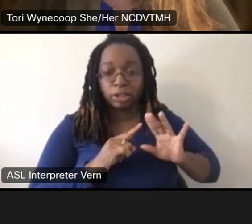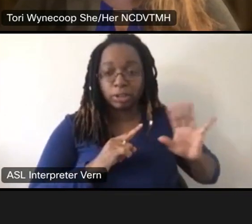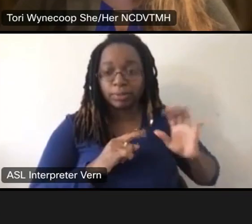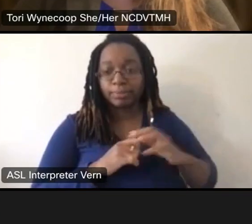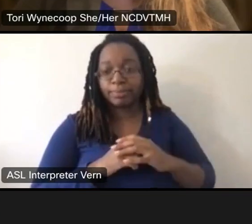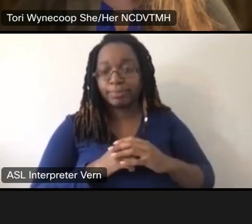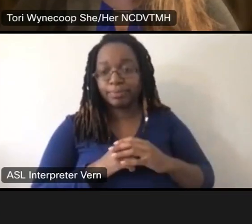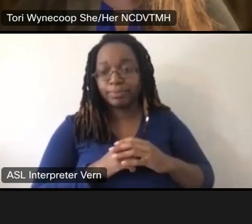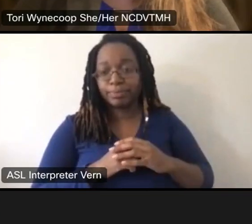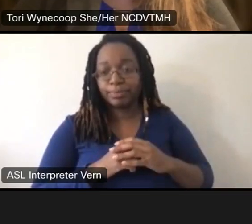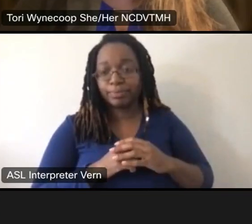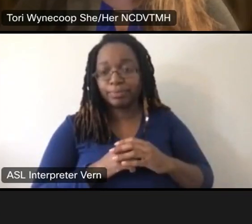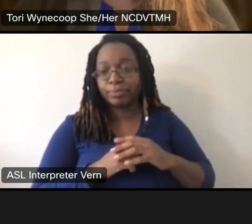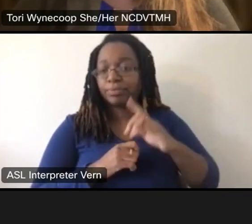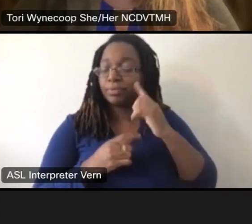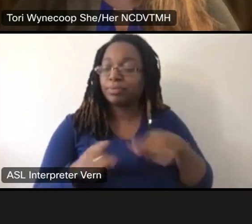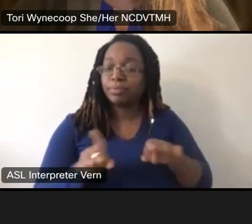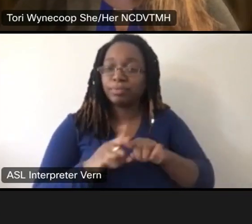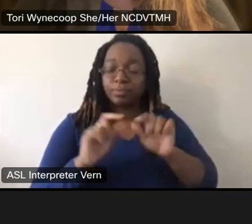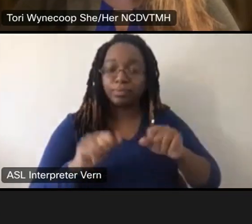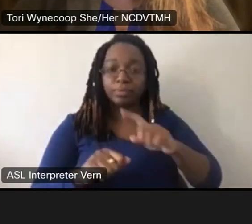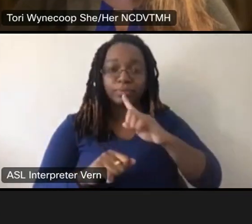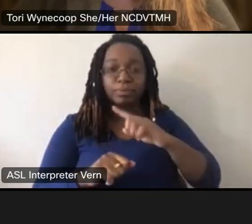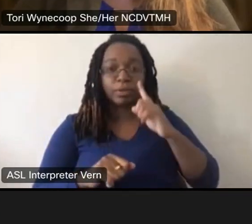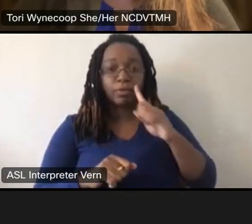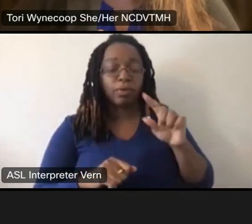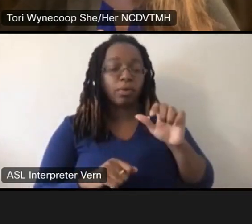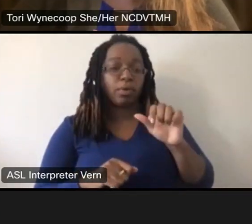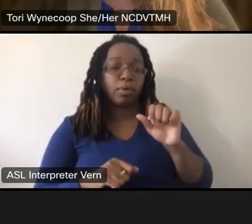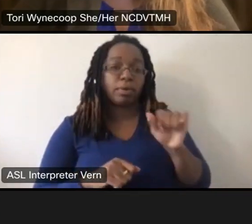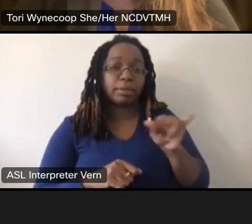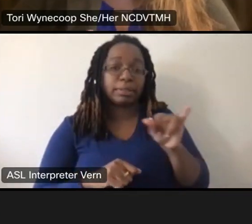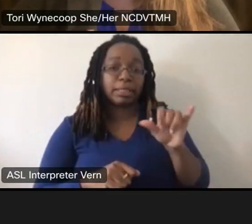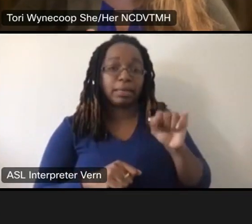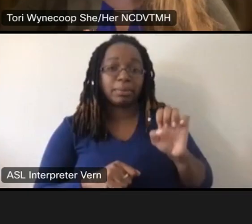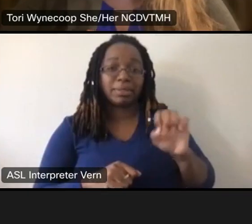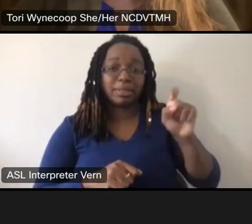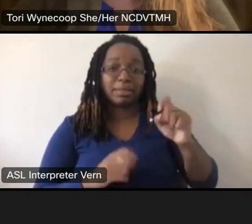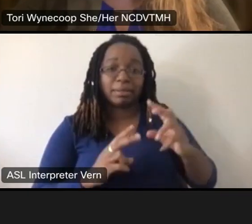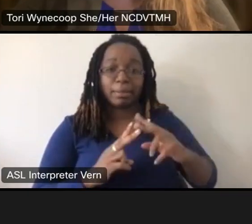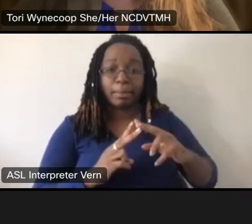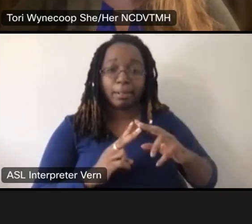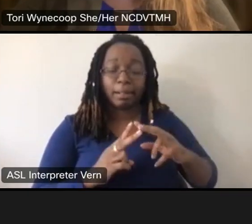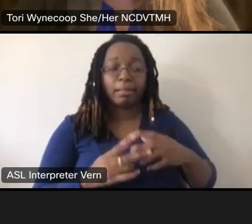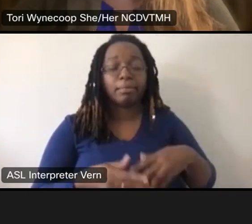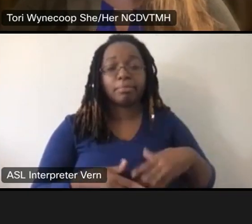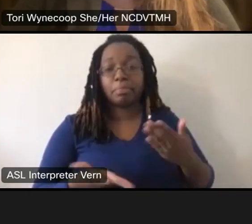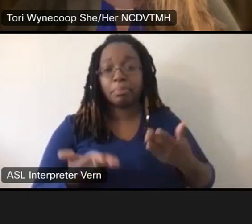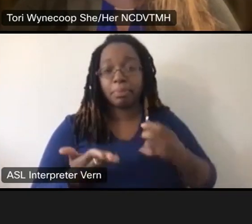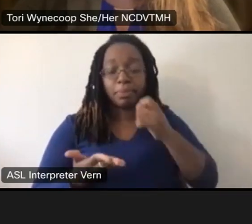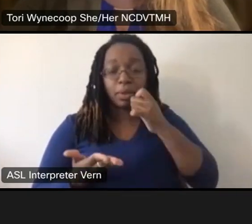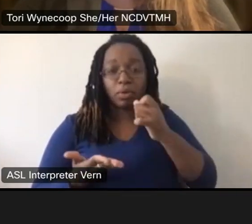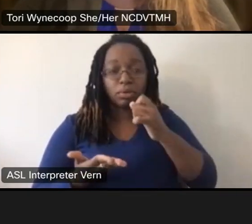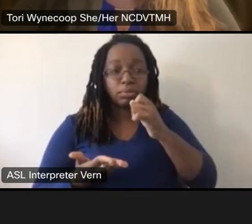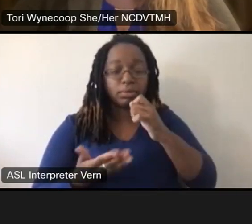I think it also can be true for like in same-sex couples that maybe they just don't have the concept of that